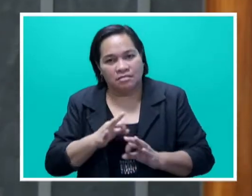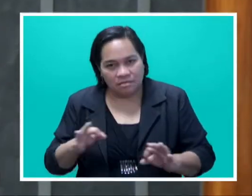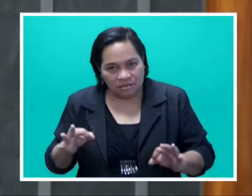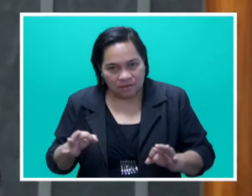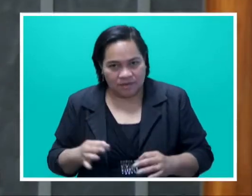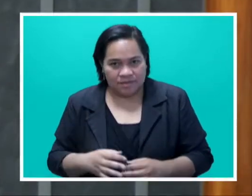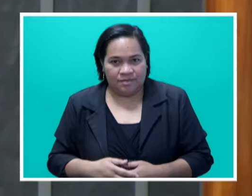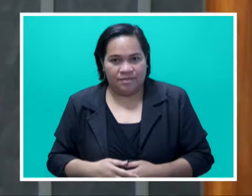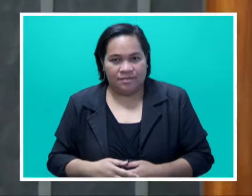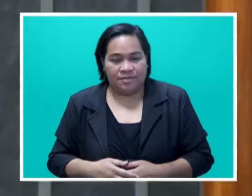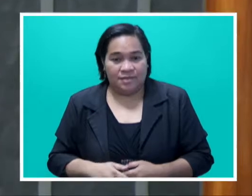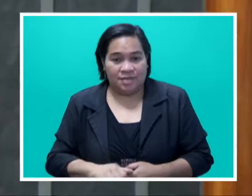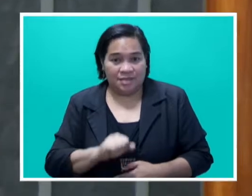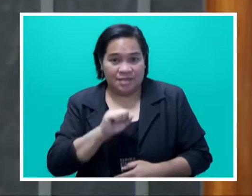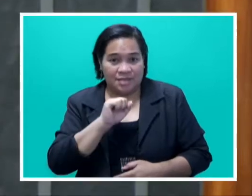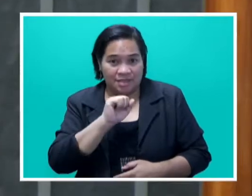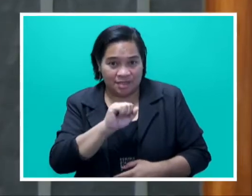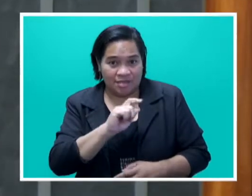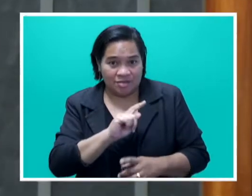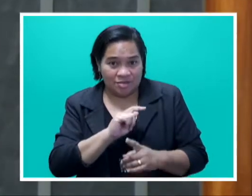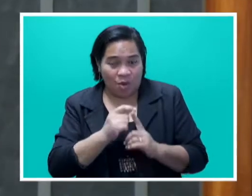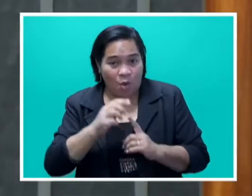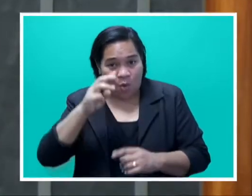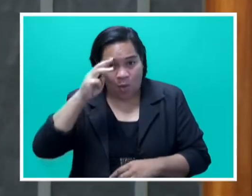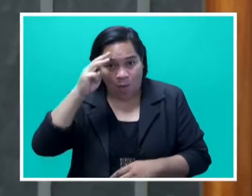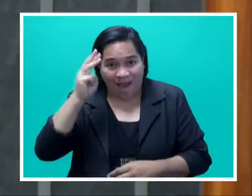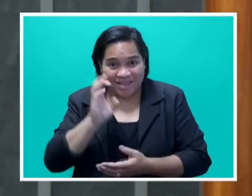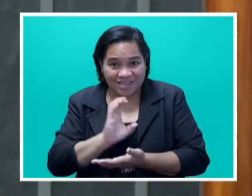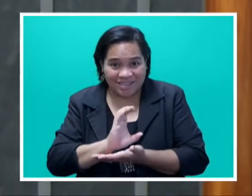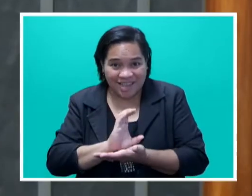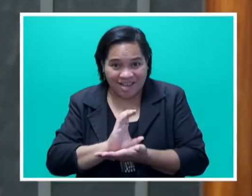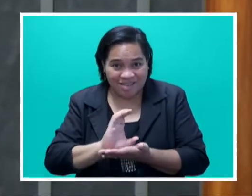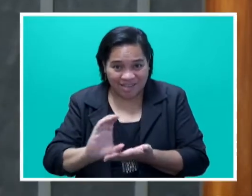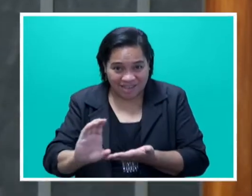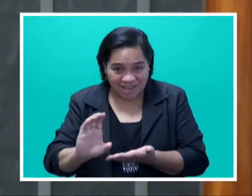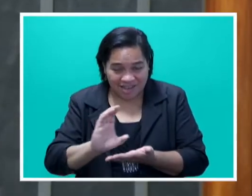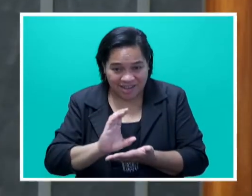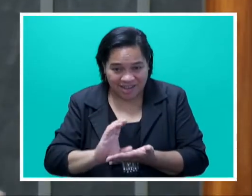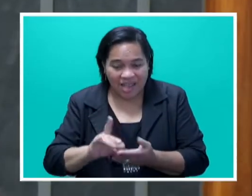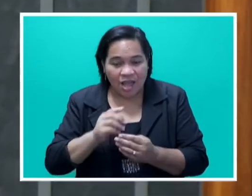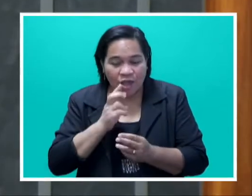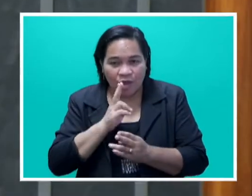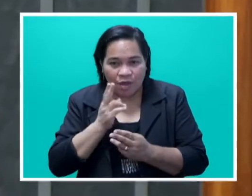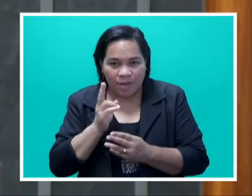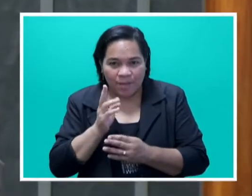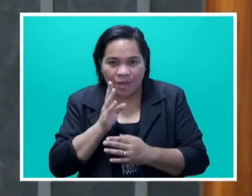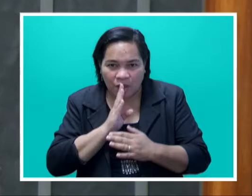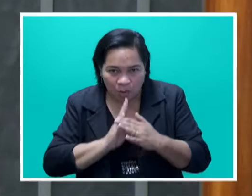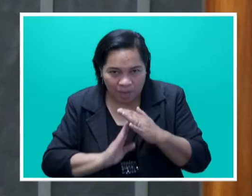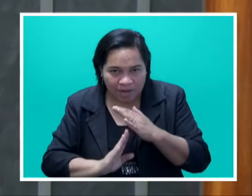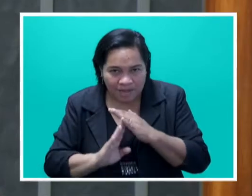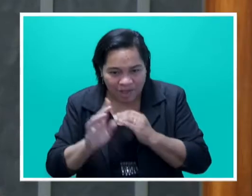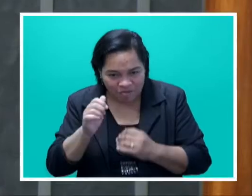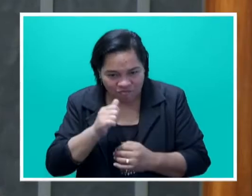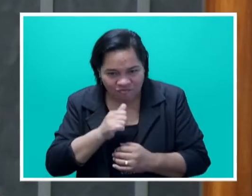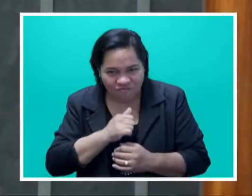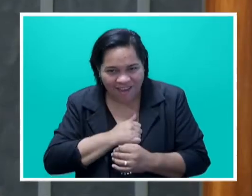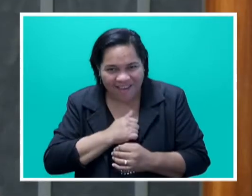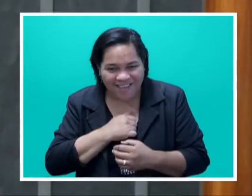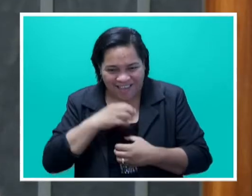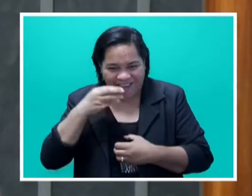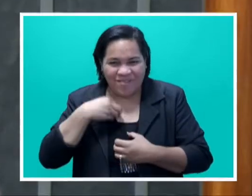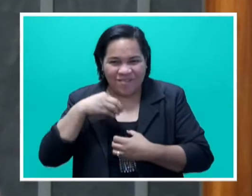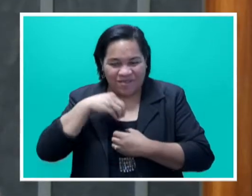this tradition of wise counsel, humility, and grace in leading our nation